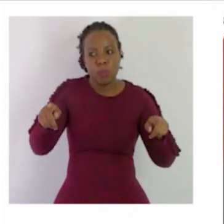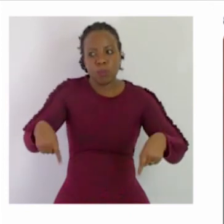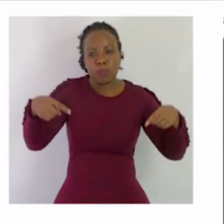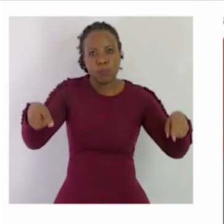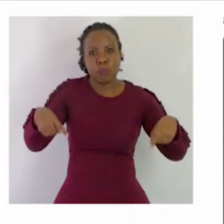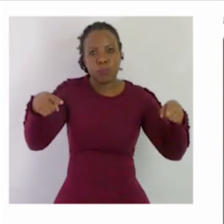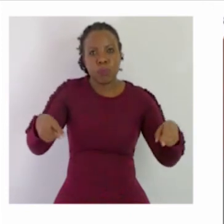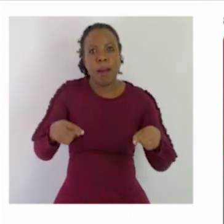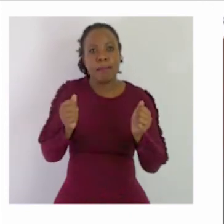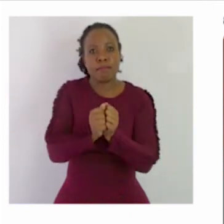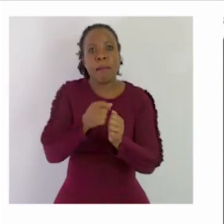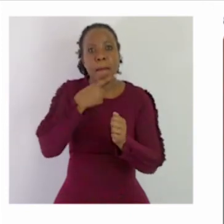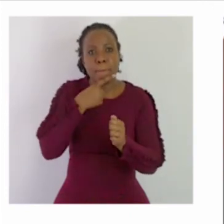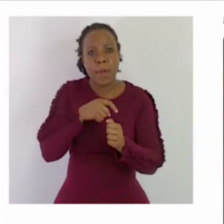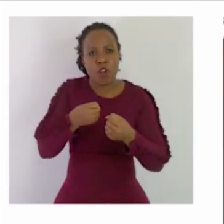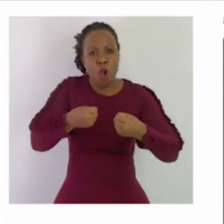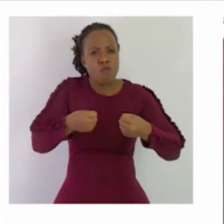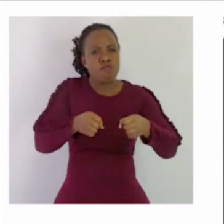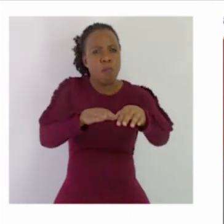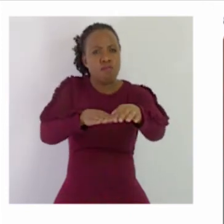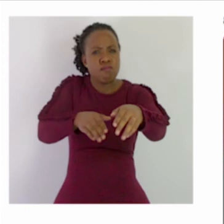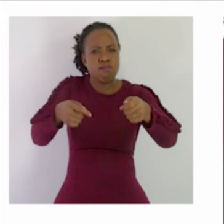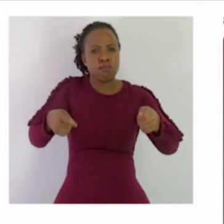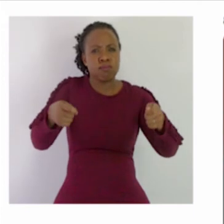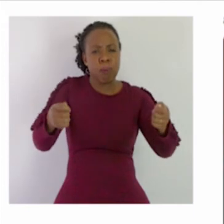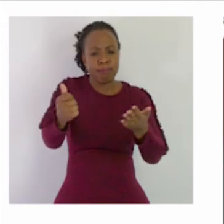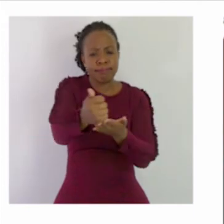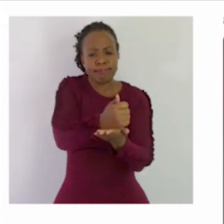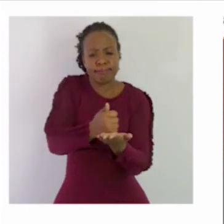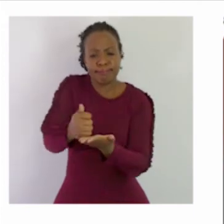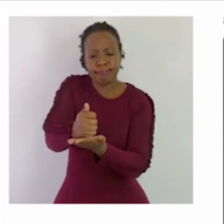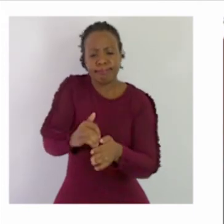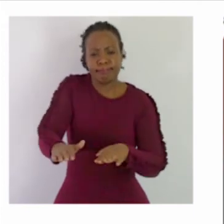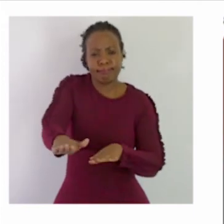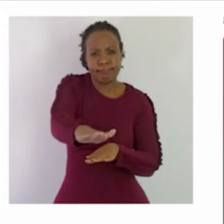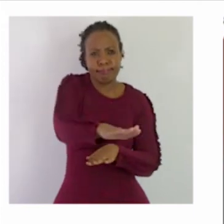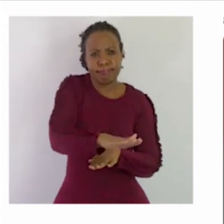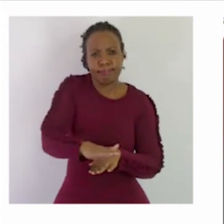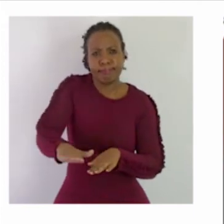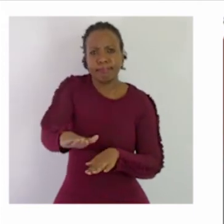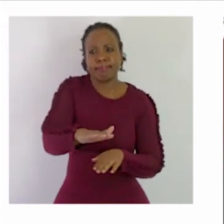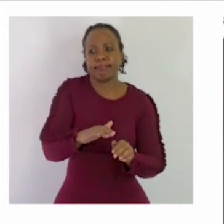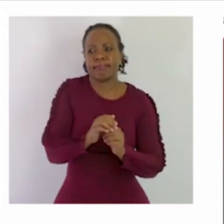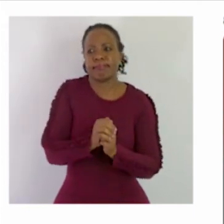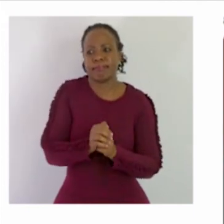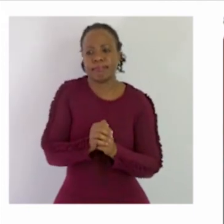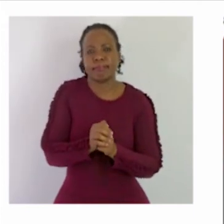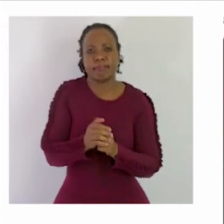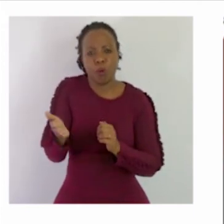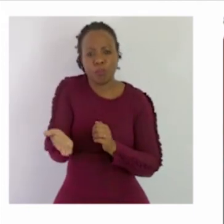men driving a convoy of trucks to clear the park of the invader